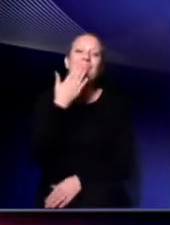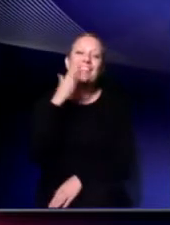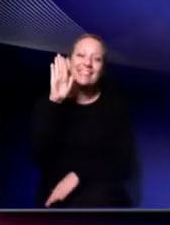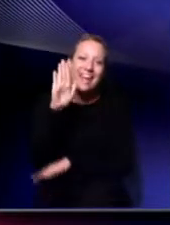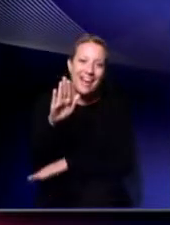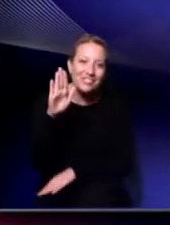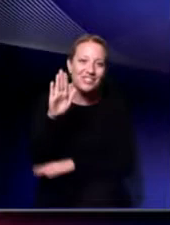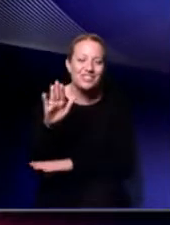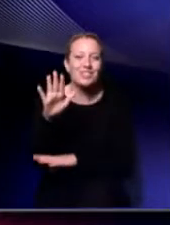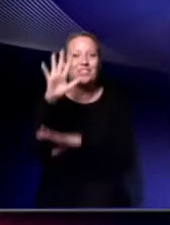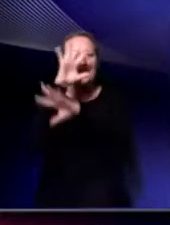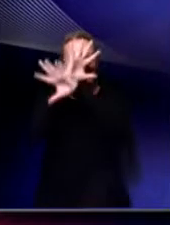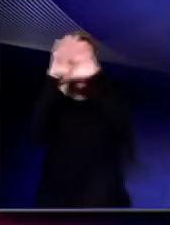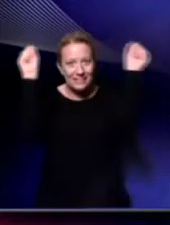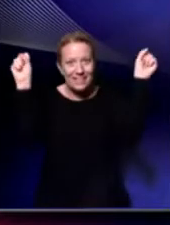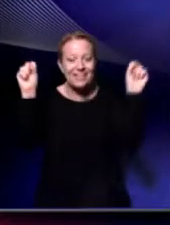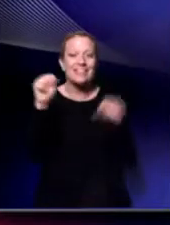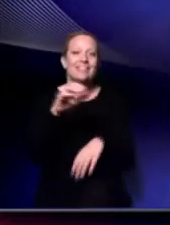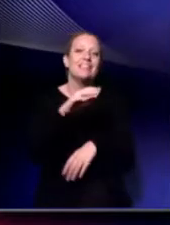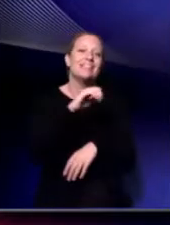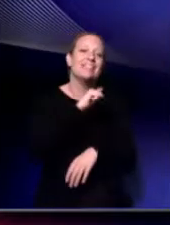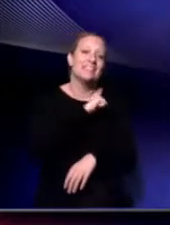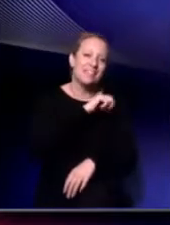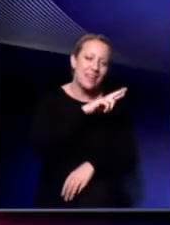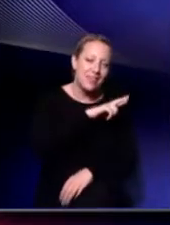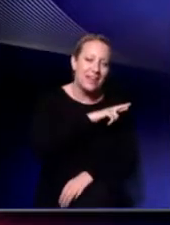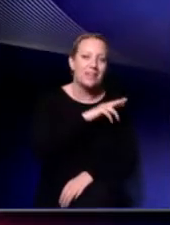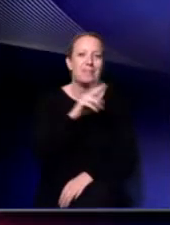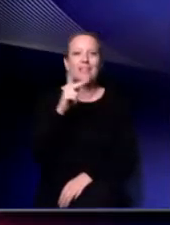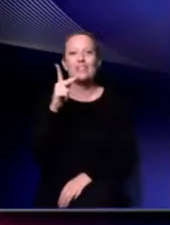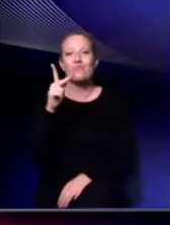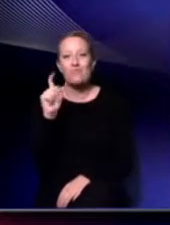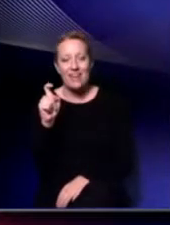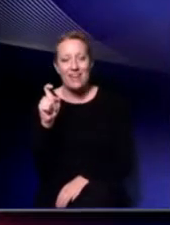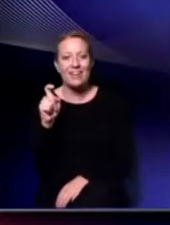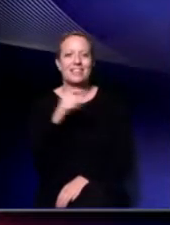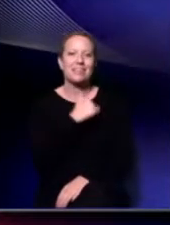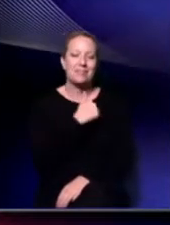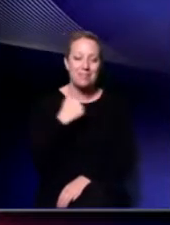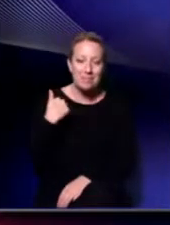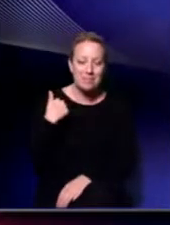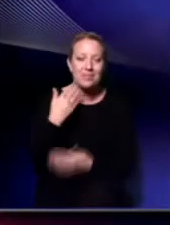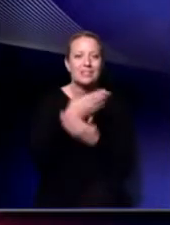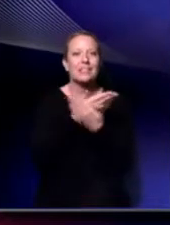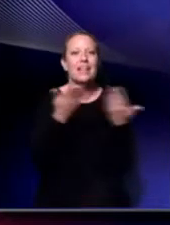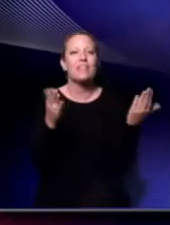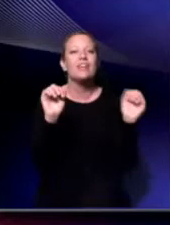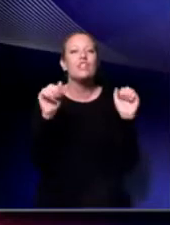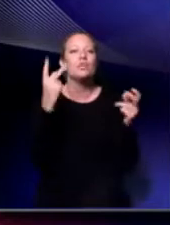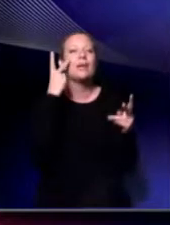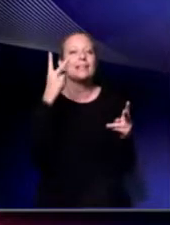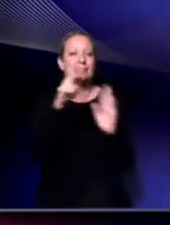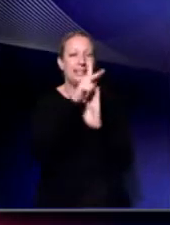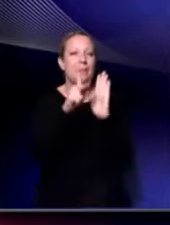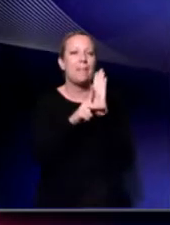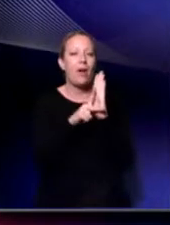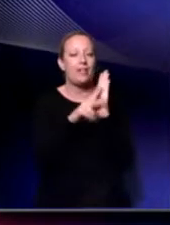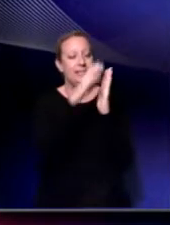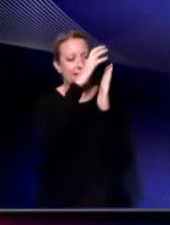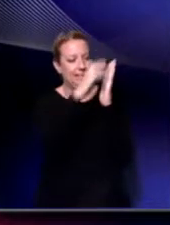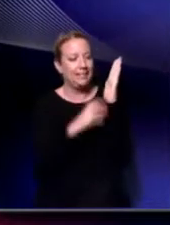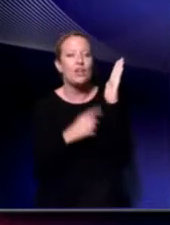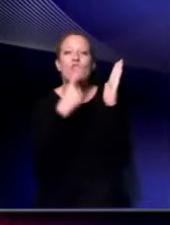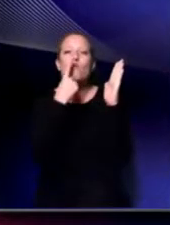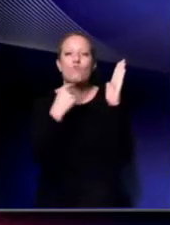board, Superintendent Reichman, Dr. Rex. You have the red lines of the policy changes